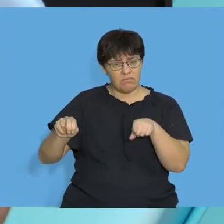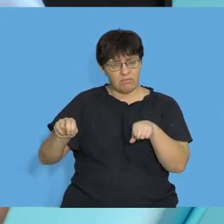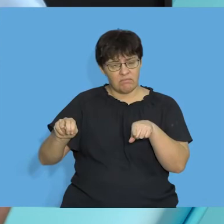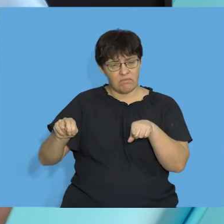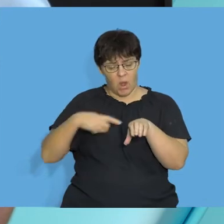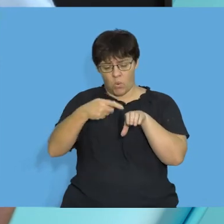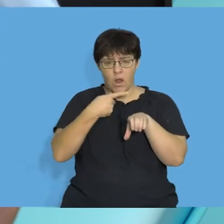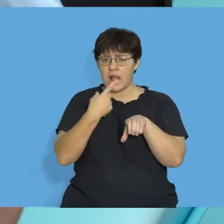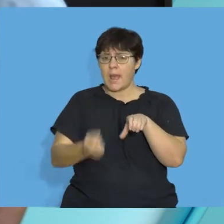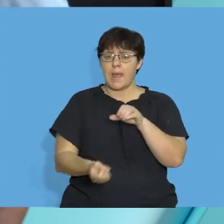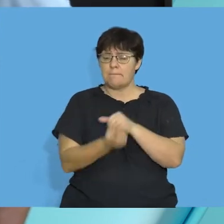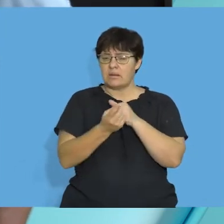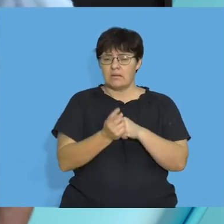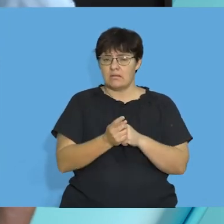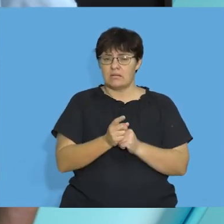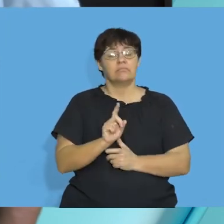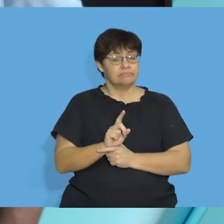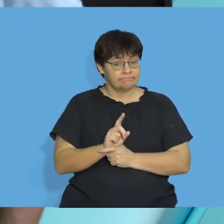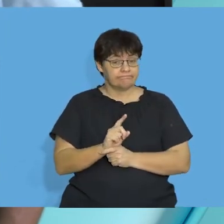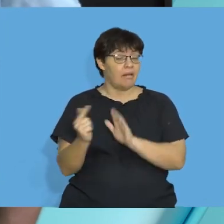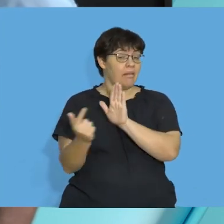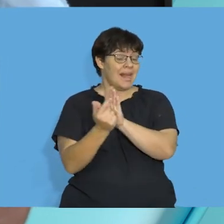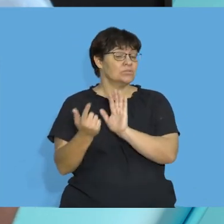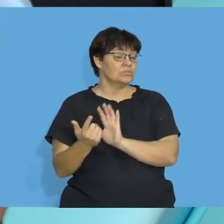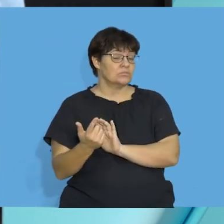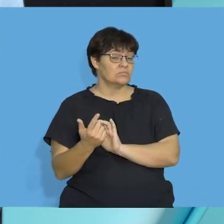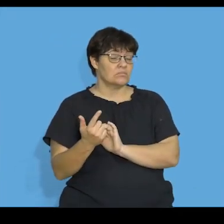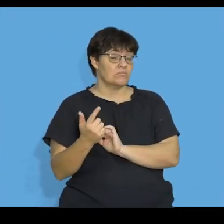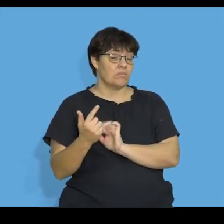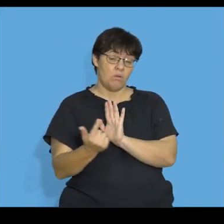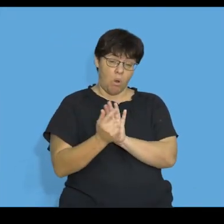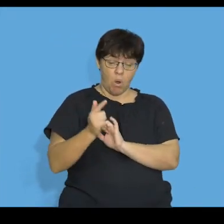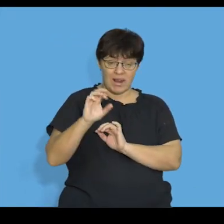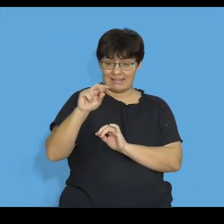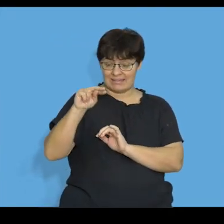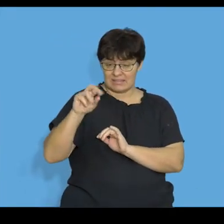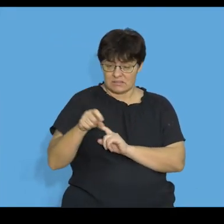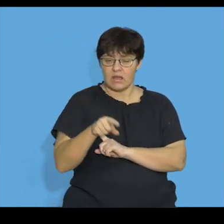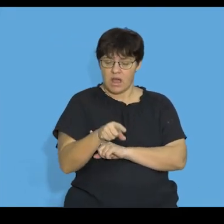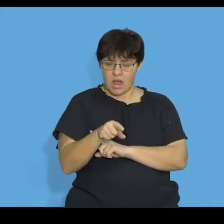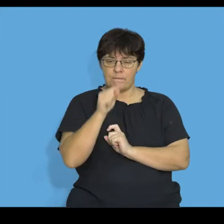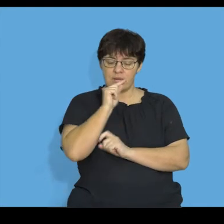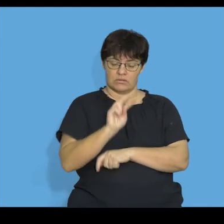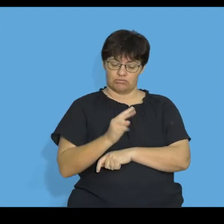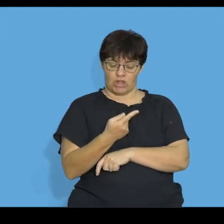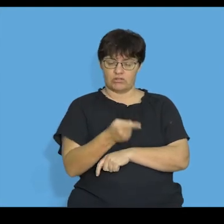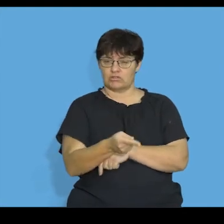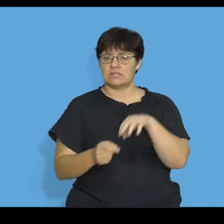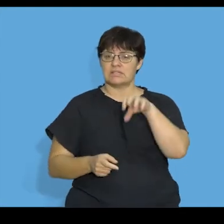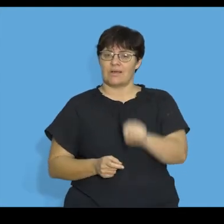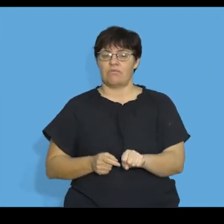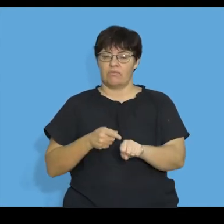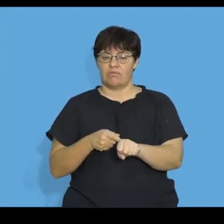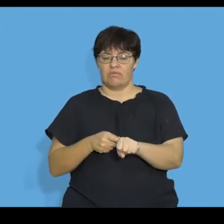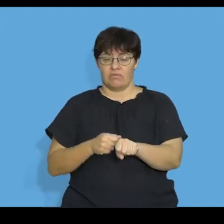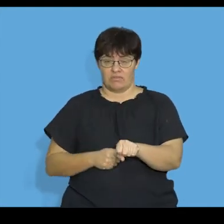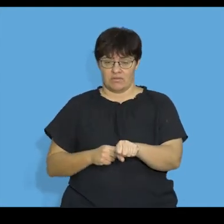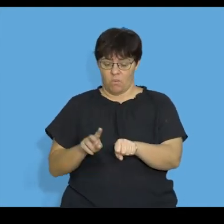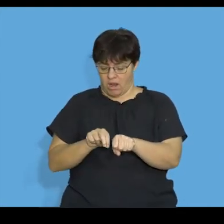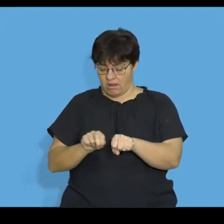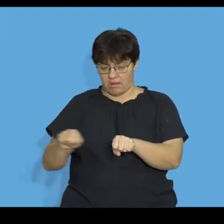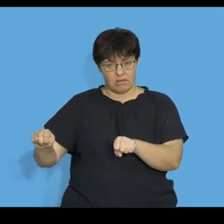coil? Well, according to Lenz's law, this end has to become a south end